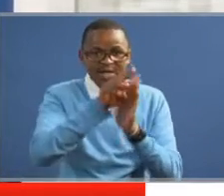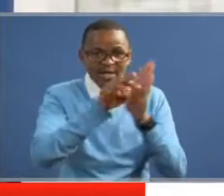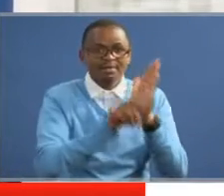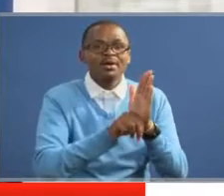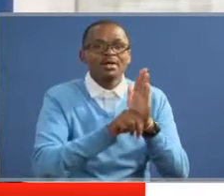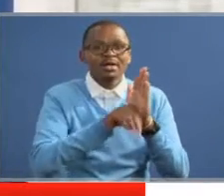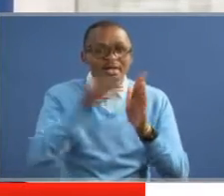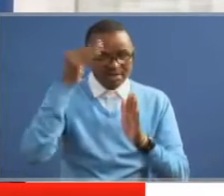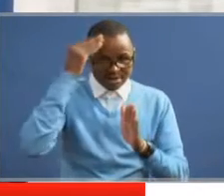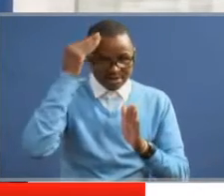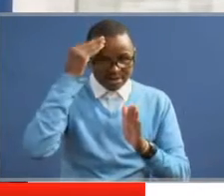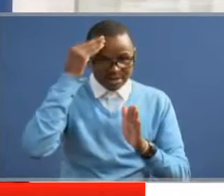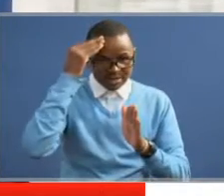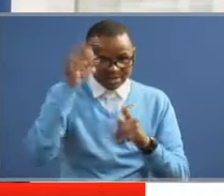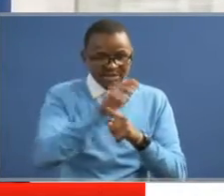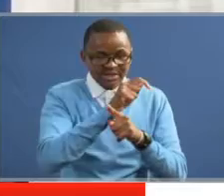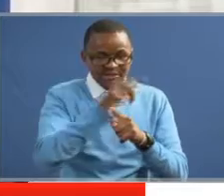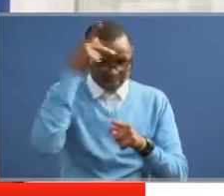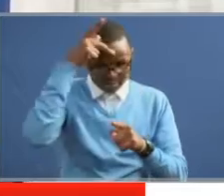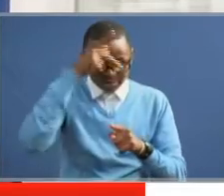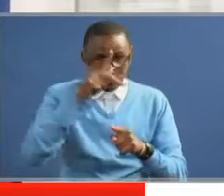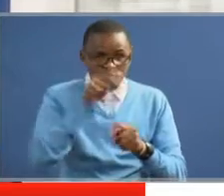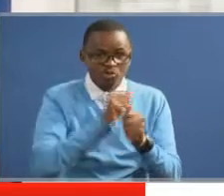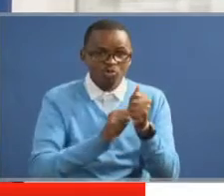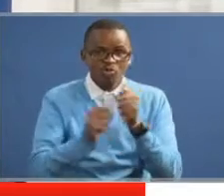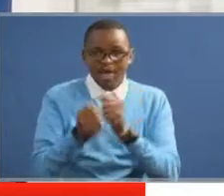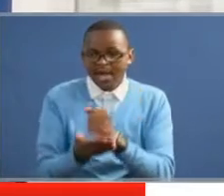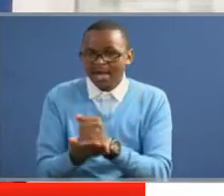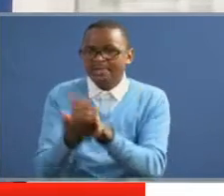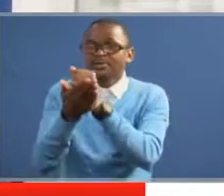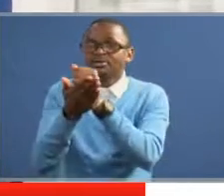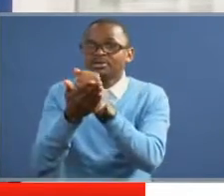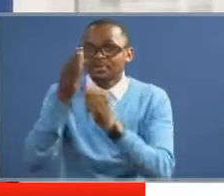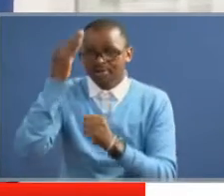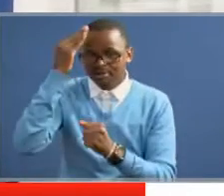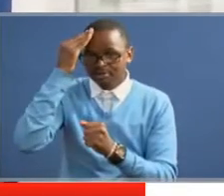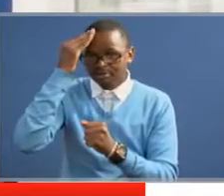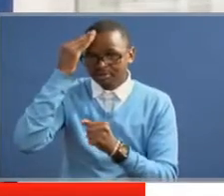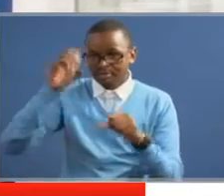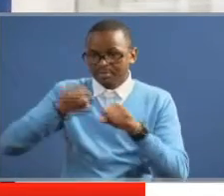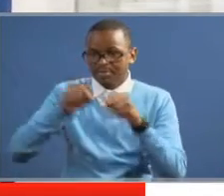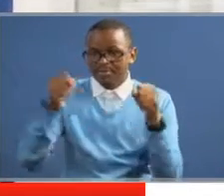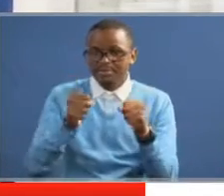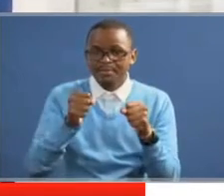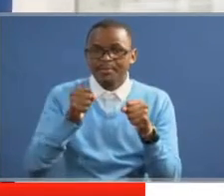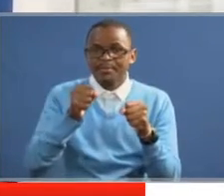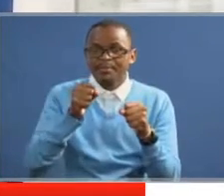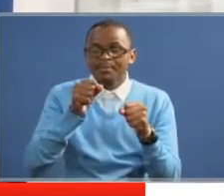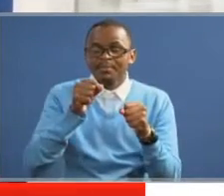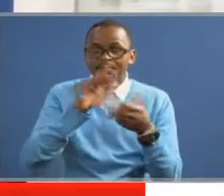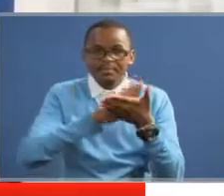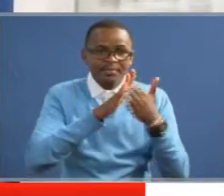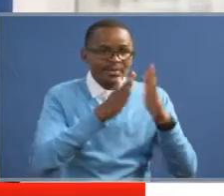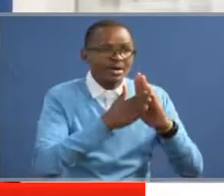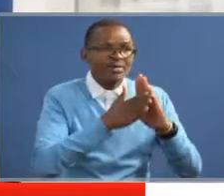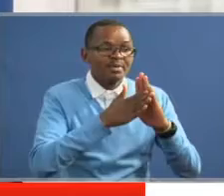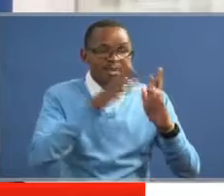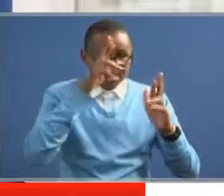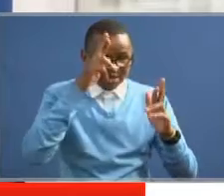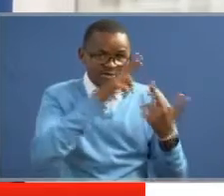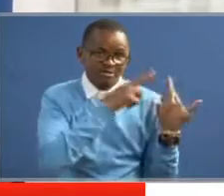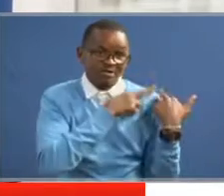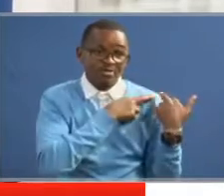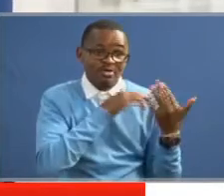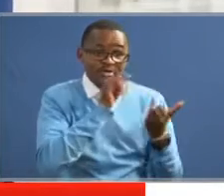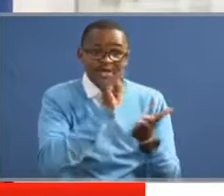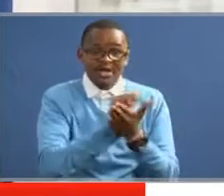on education and training policy, which is to help the education system become responsive to the labor market,